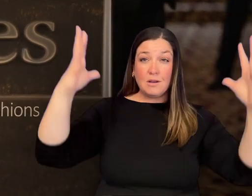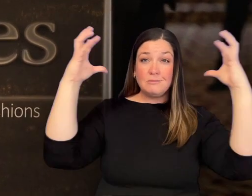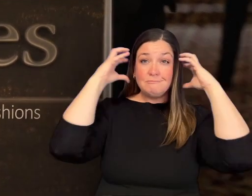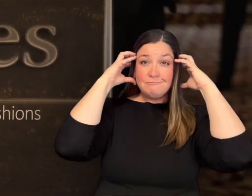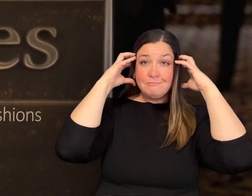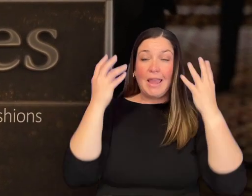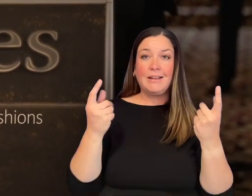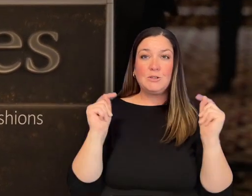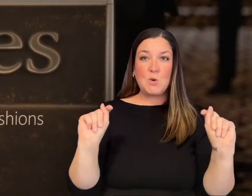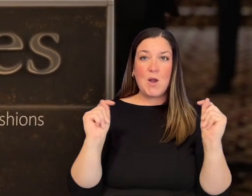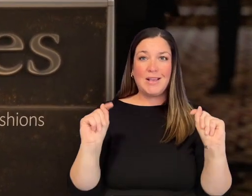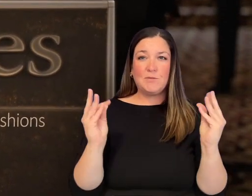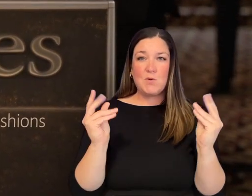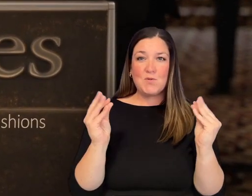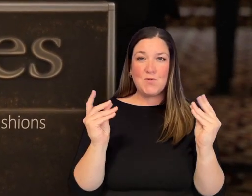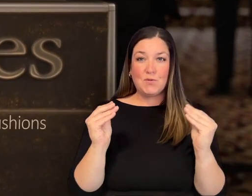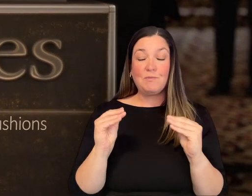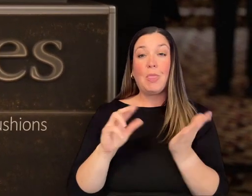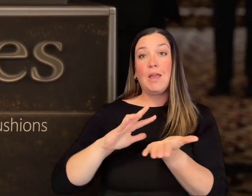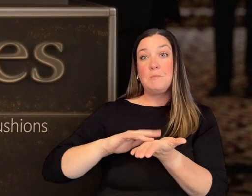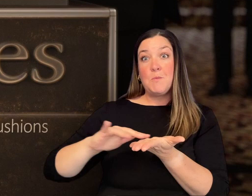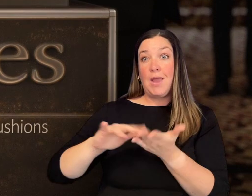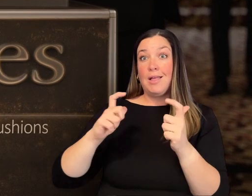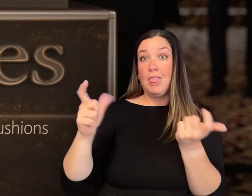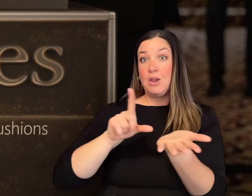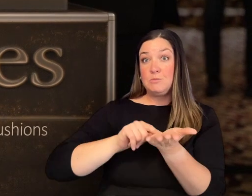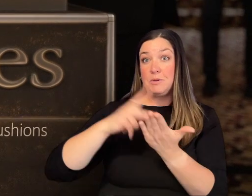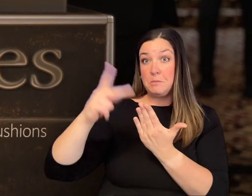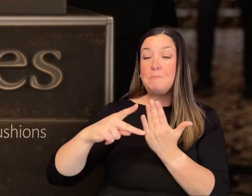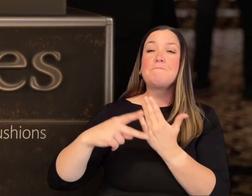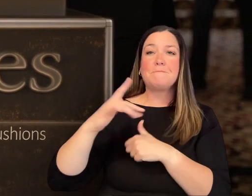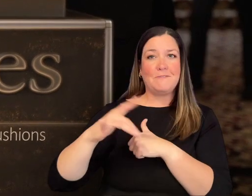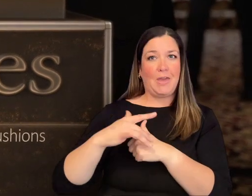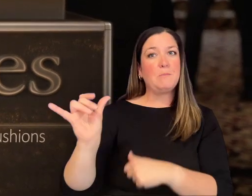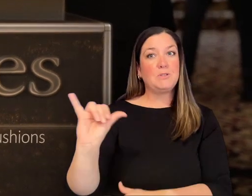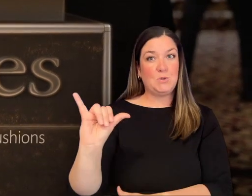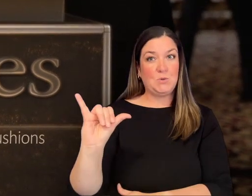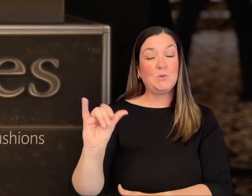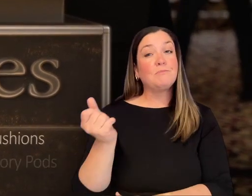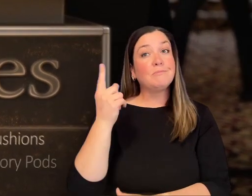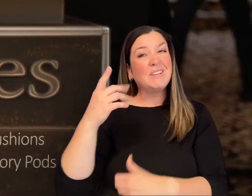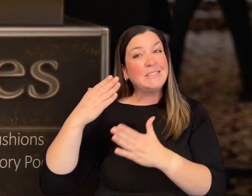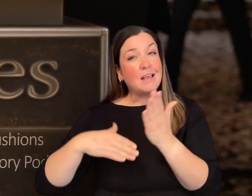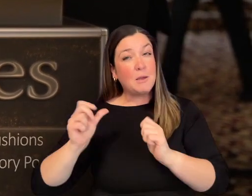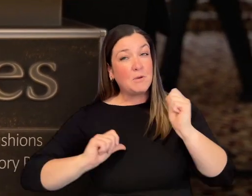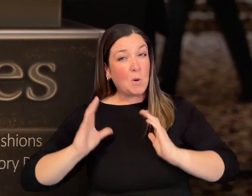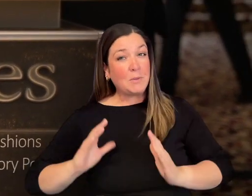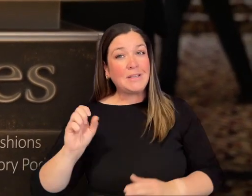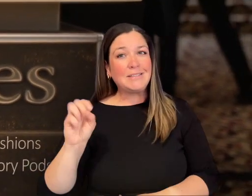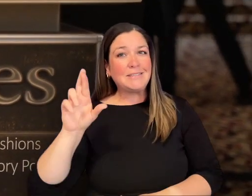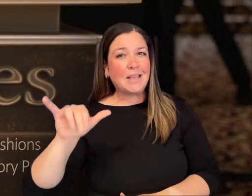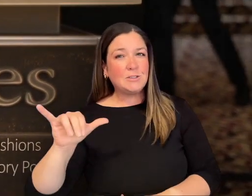dampening headsets, and fidgets. Braille and large print programs are also available here. At some